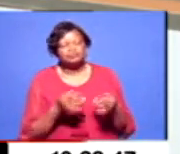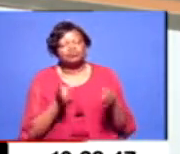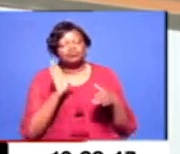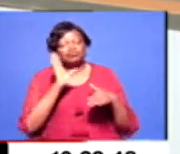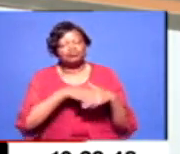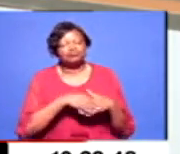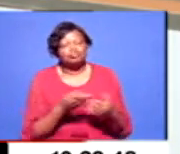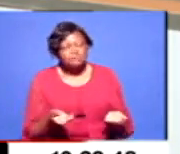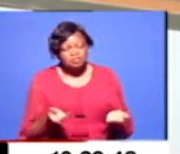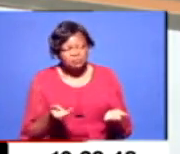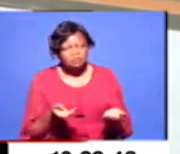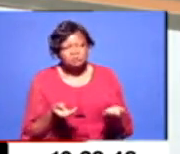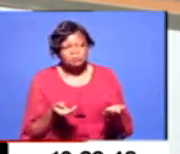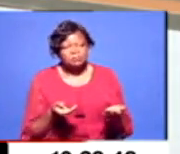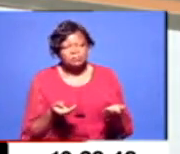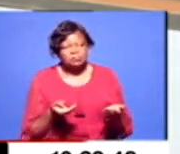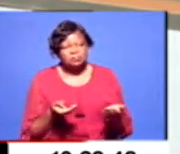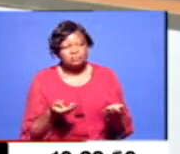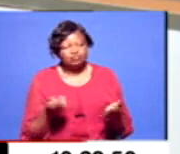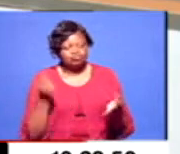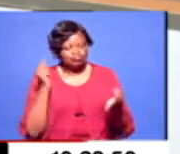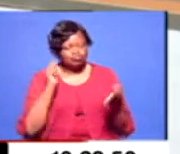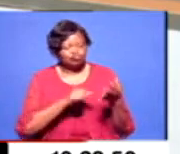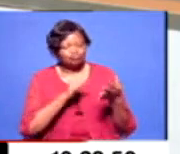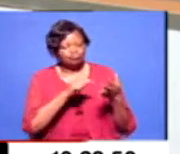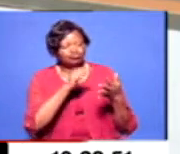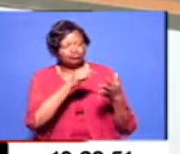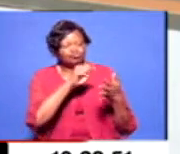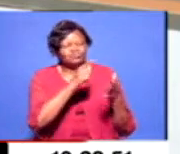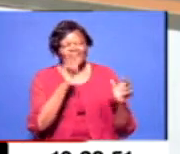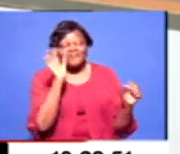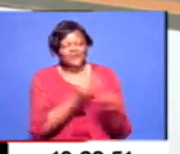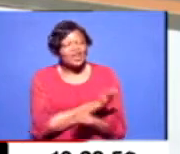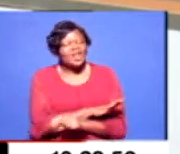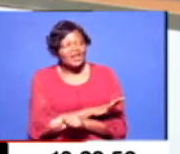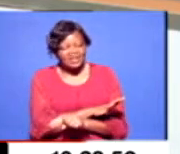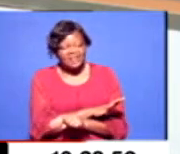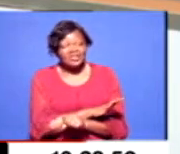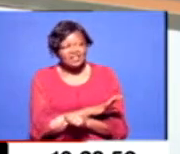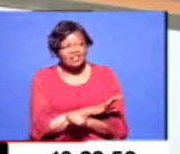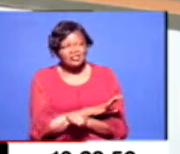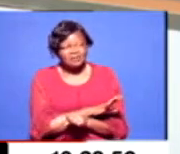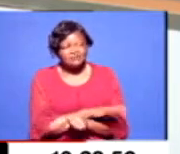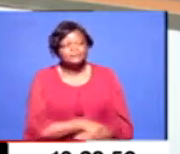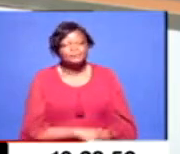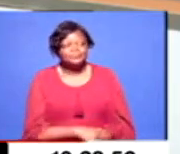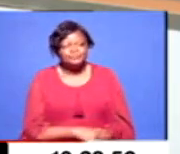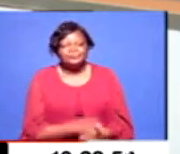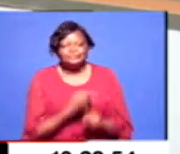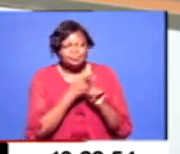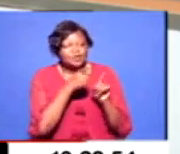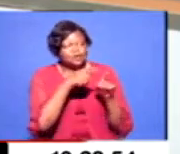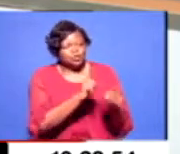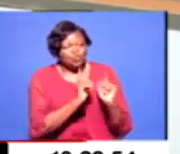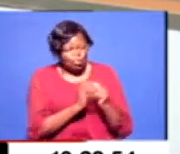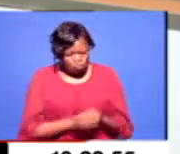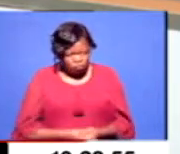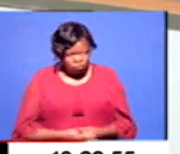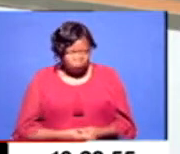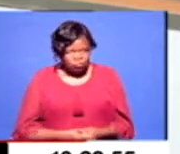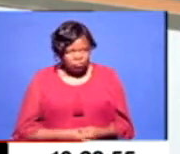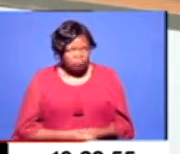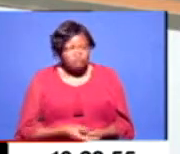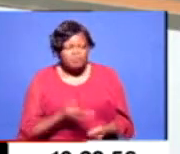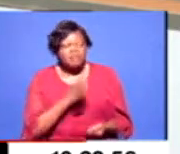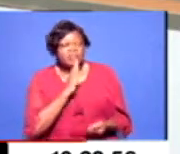look at this holistically, this issue holistically. But you have been in the industry